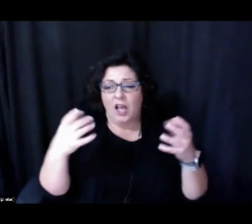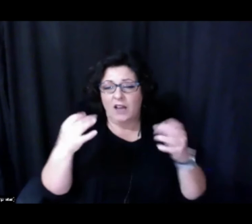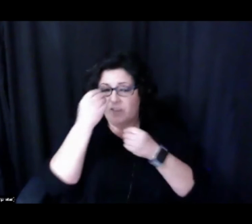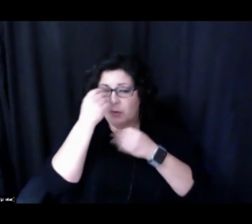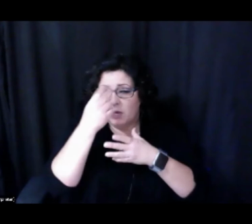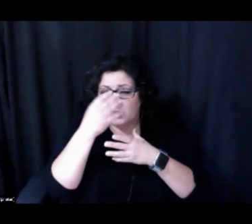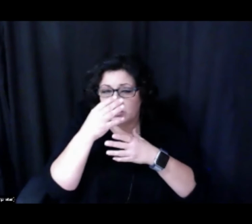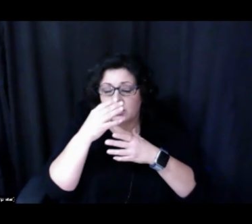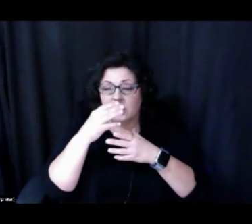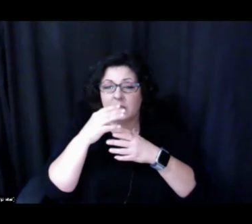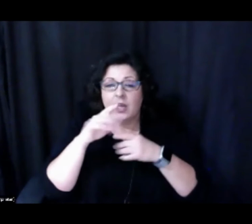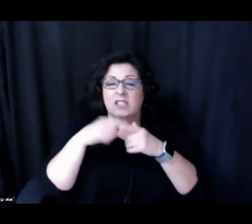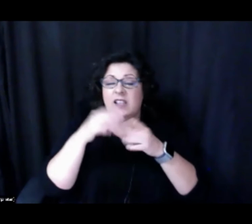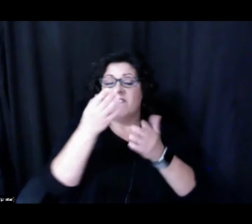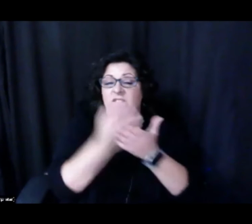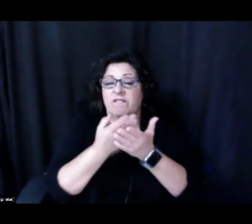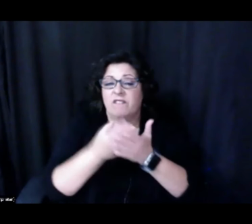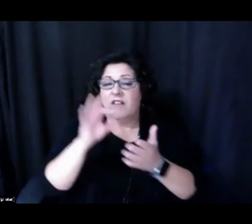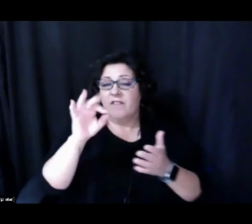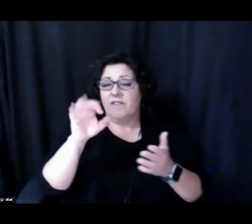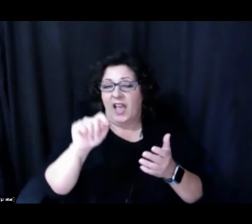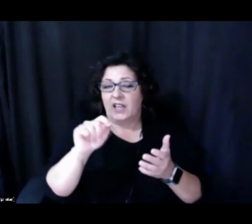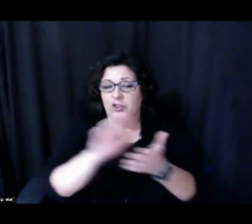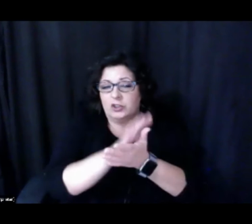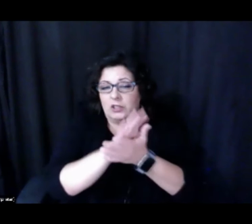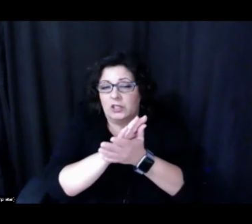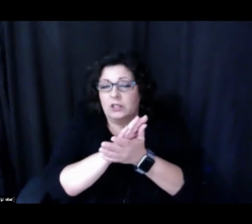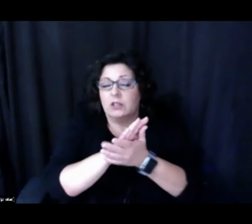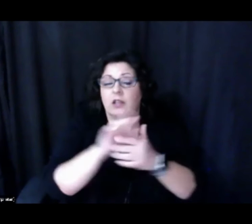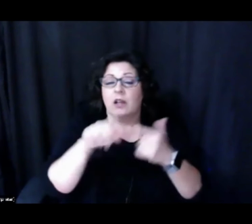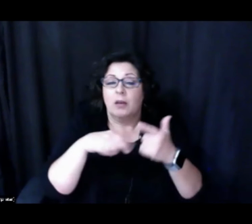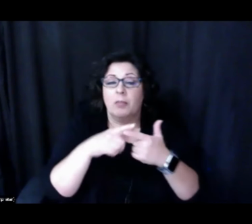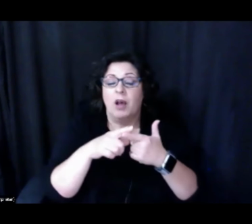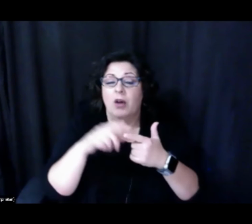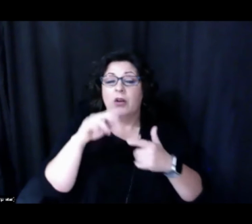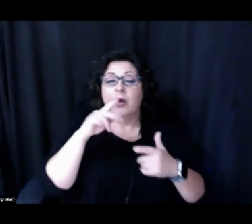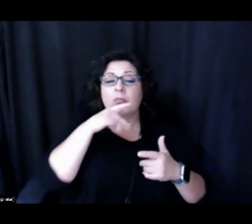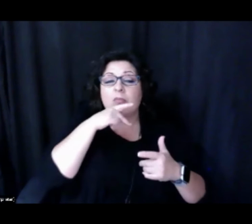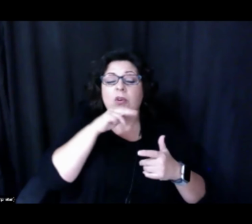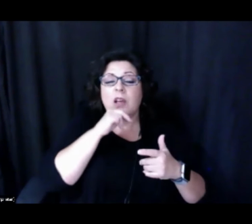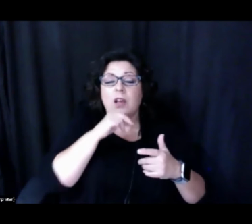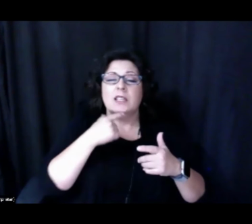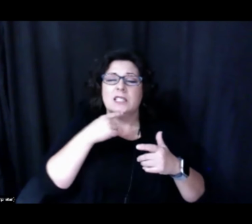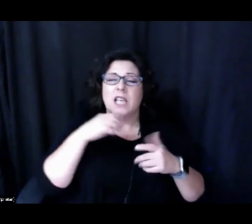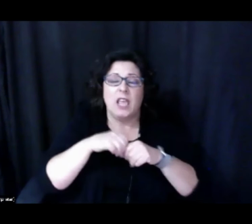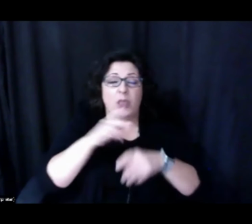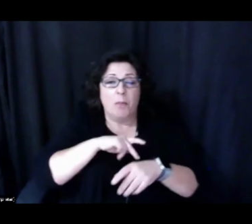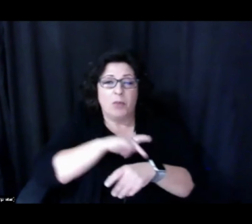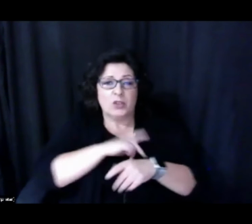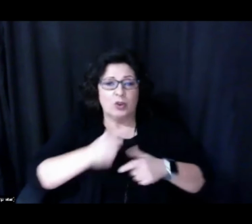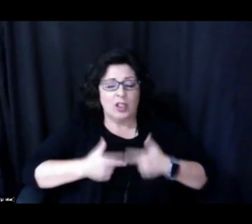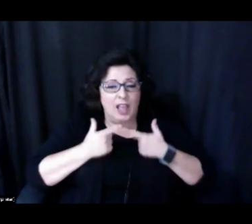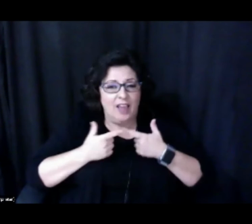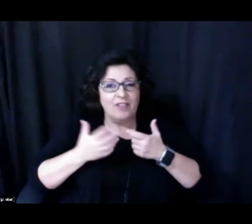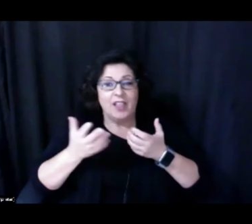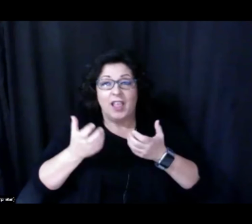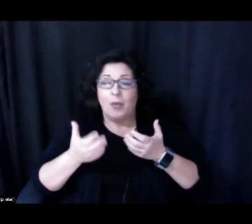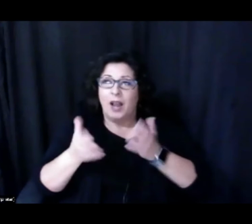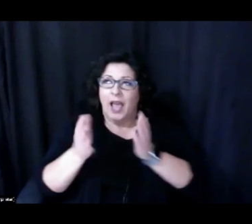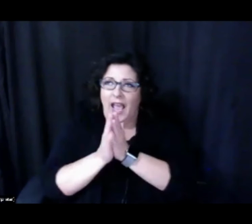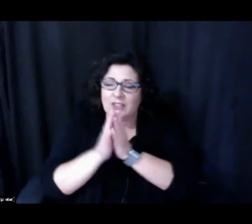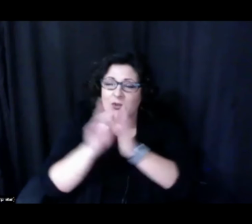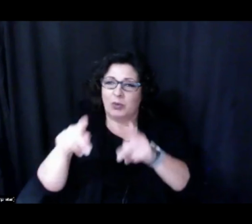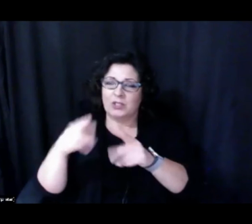information as a fact sheet about different pronouns. Someone said in their personal life, they like to ask a person's name first and